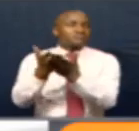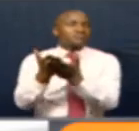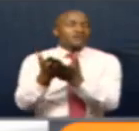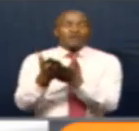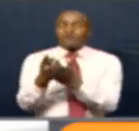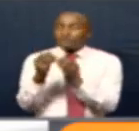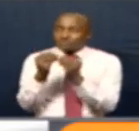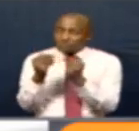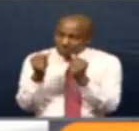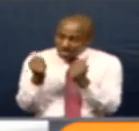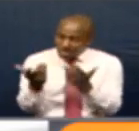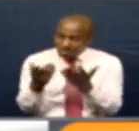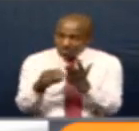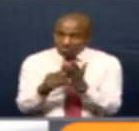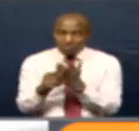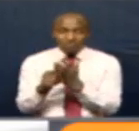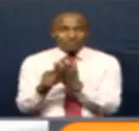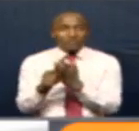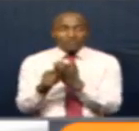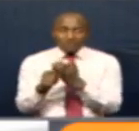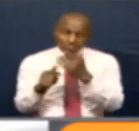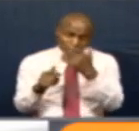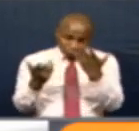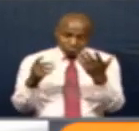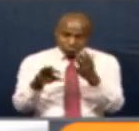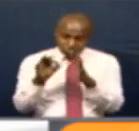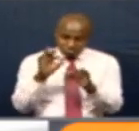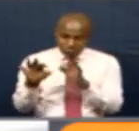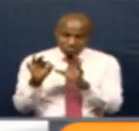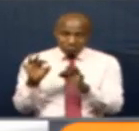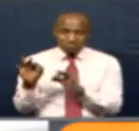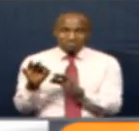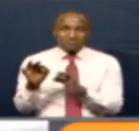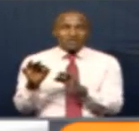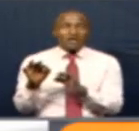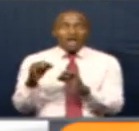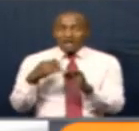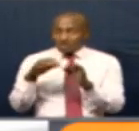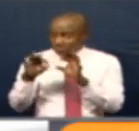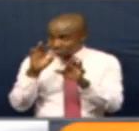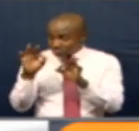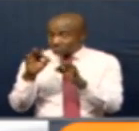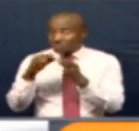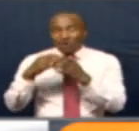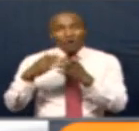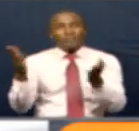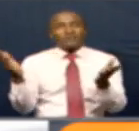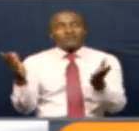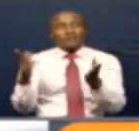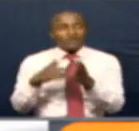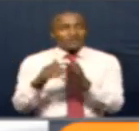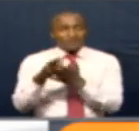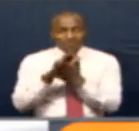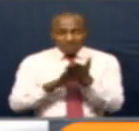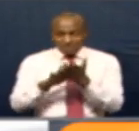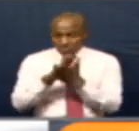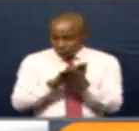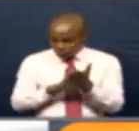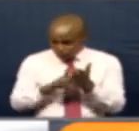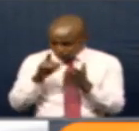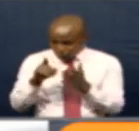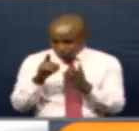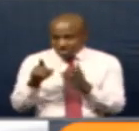do this thing is a blind lottery. Okay. Where they are selected at mm-hmm. random mm-hmm. and based on an algorithm that has